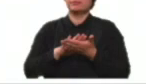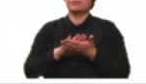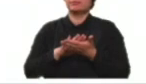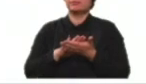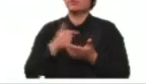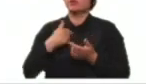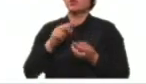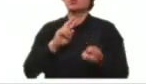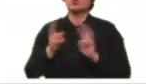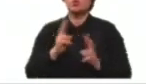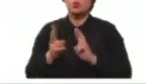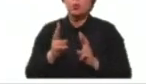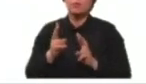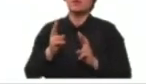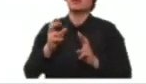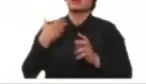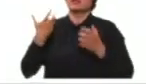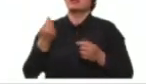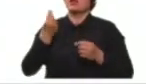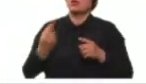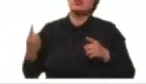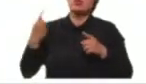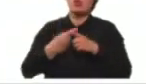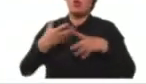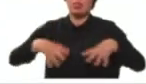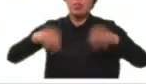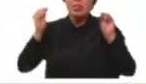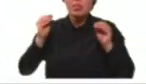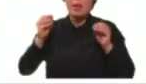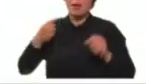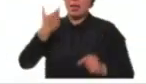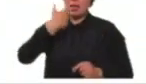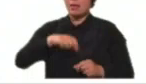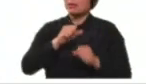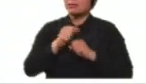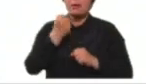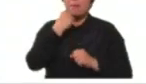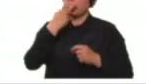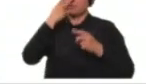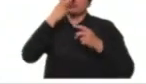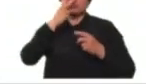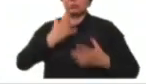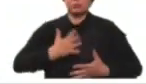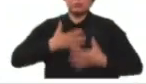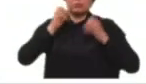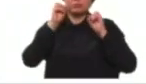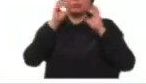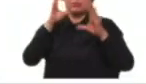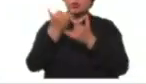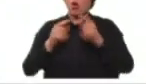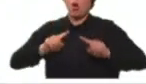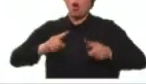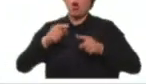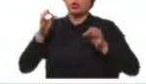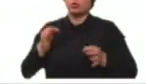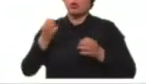Okay. So first of all, I'm very impressed by this beautiful setting and the organization of this very important conference. I'm